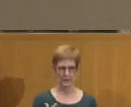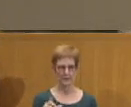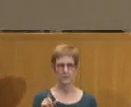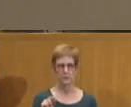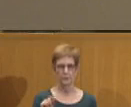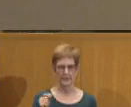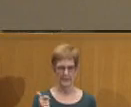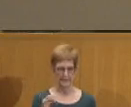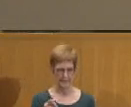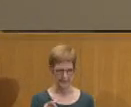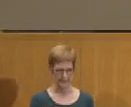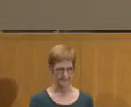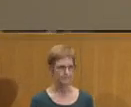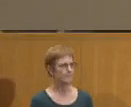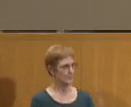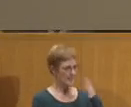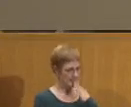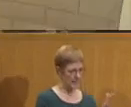Brandon Pierce,